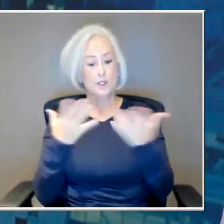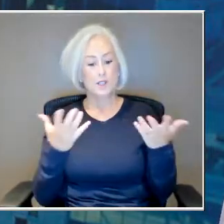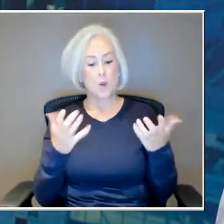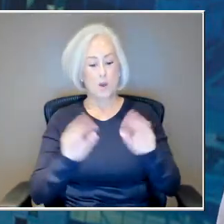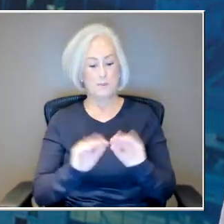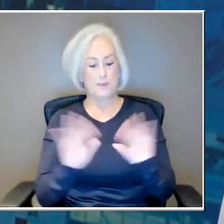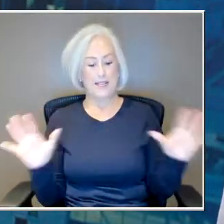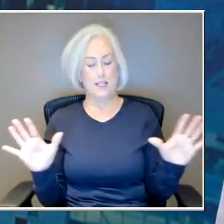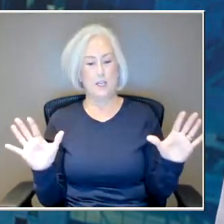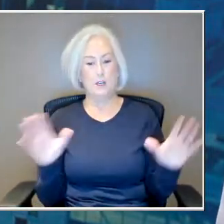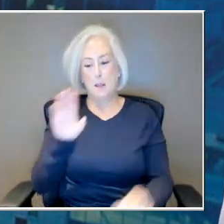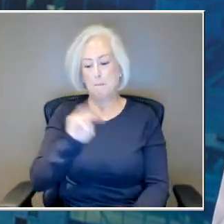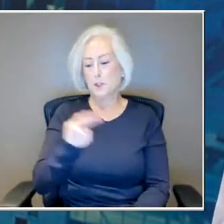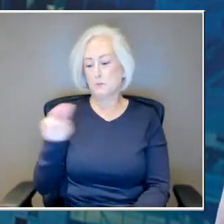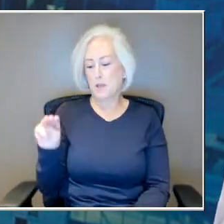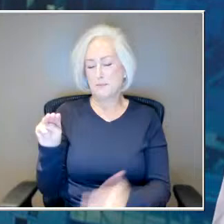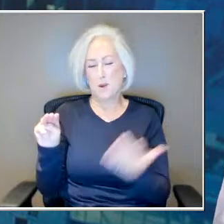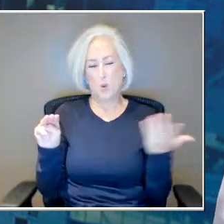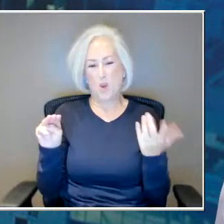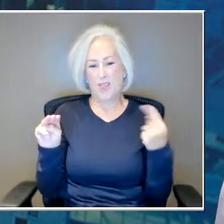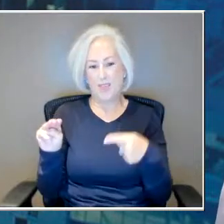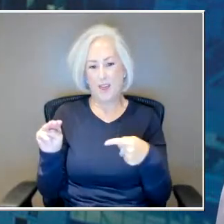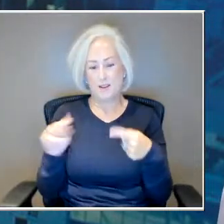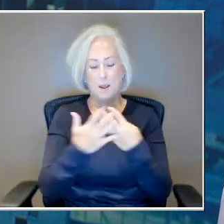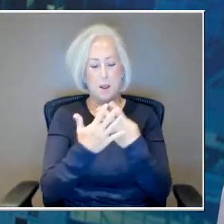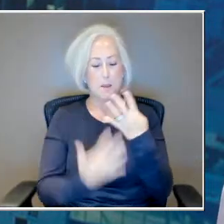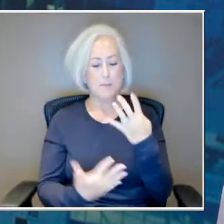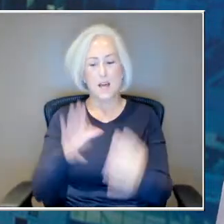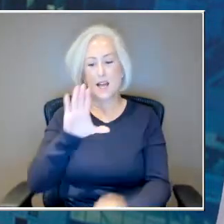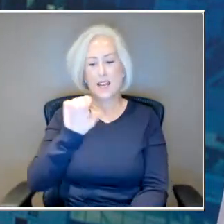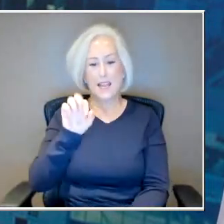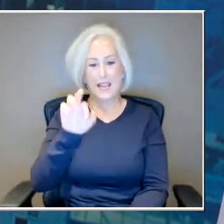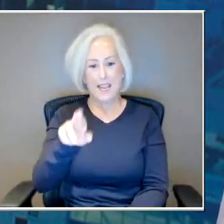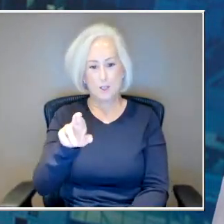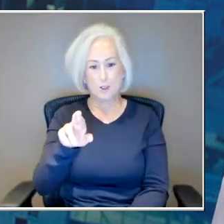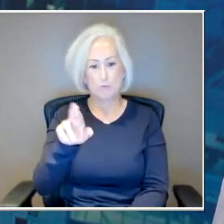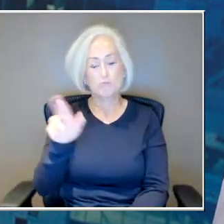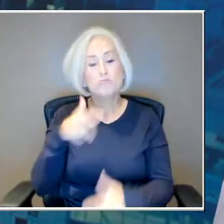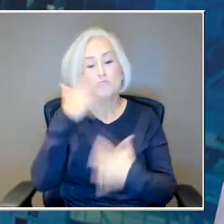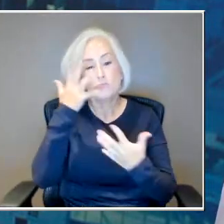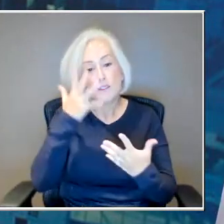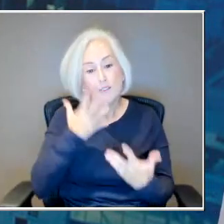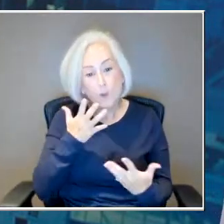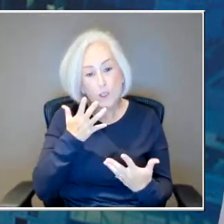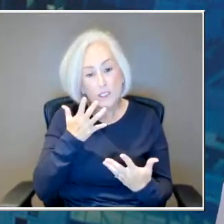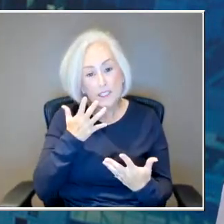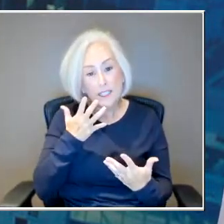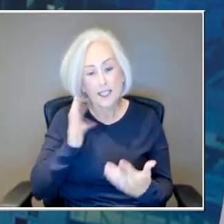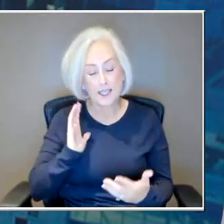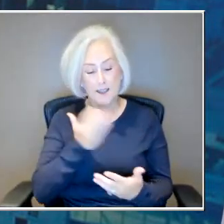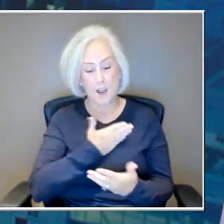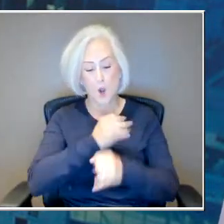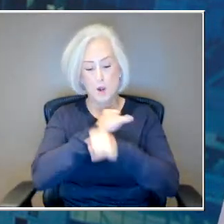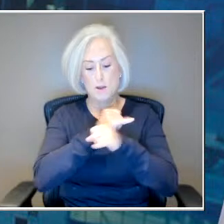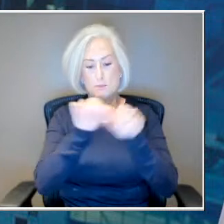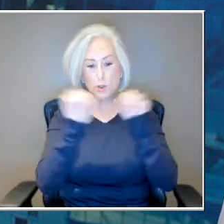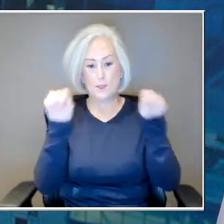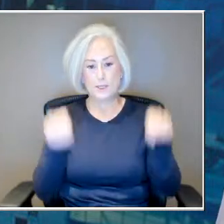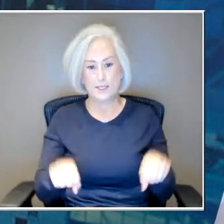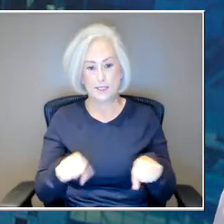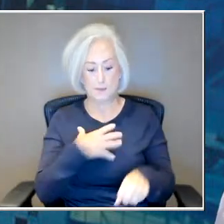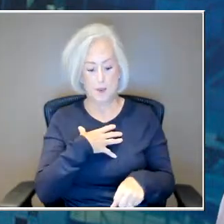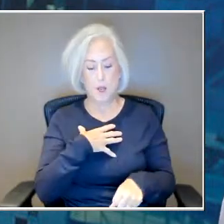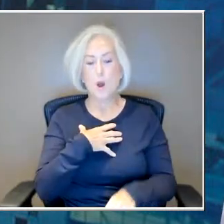multiple myeloma. Multiple myeloma is a blood cancer. Unfortunately, in our immune system, which is the white blood cells, we have part